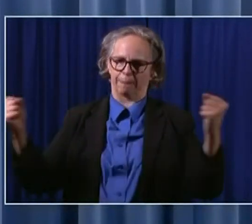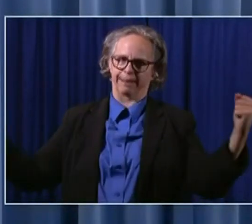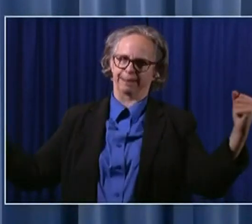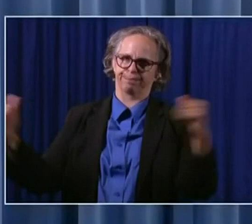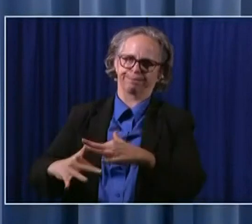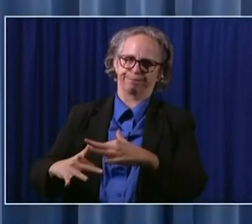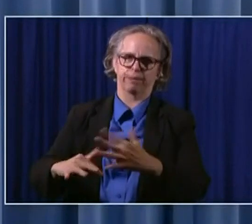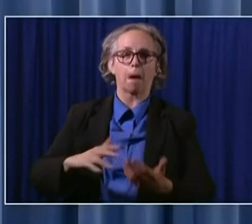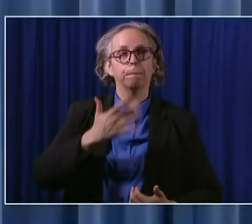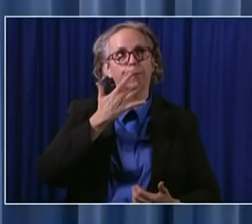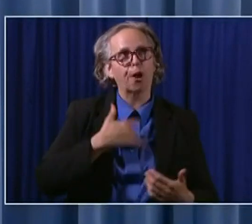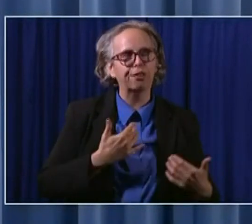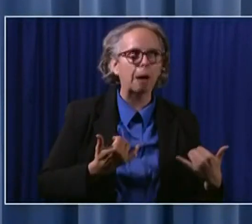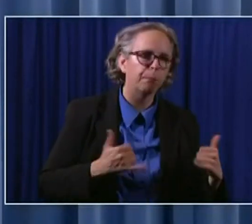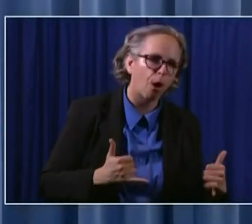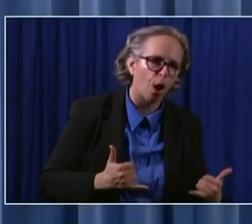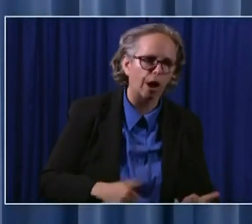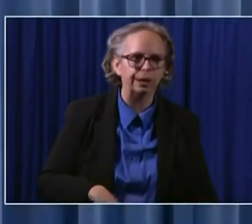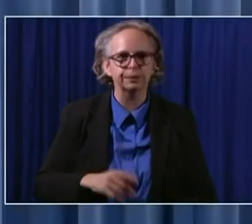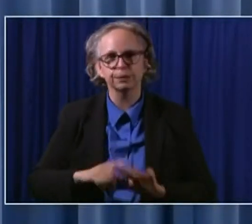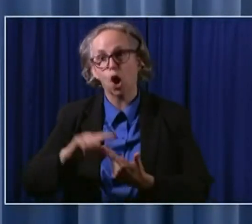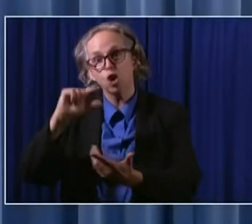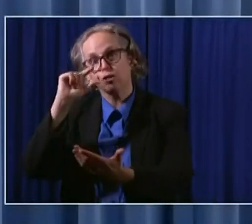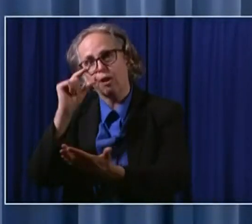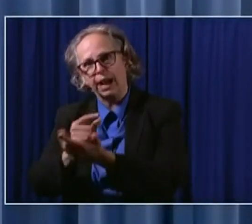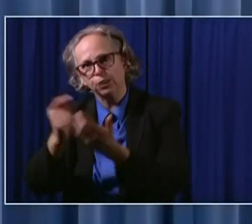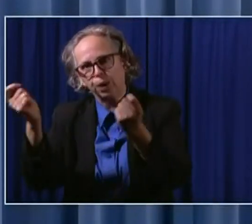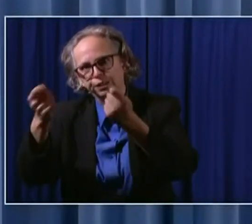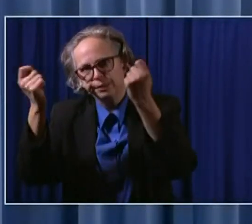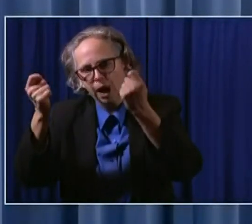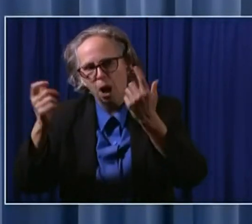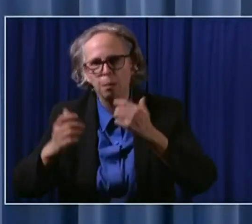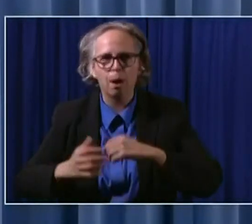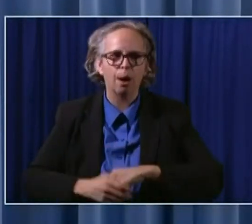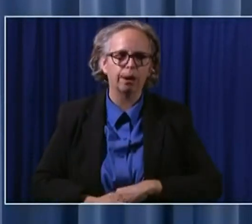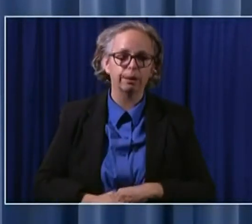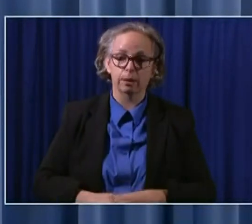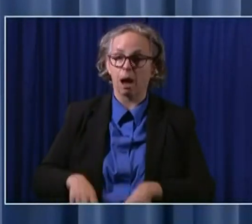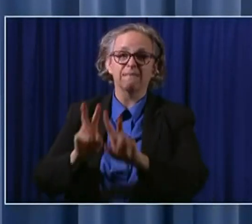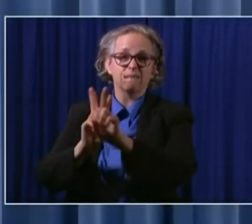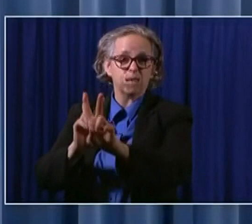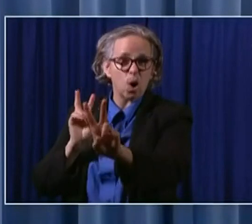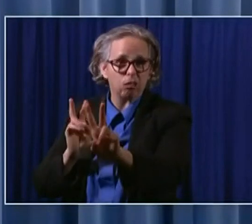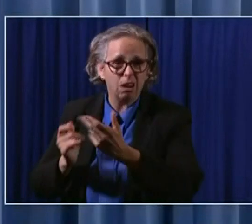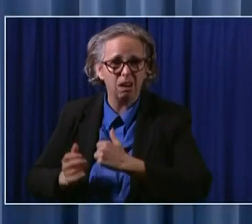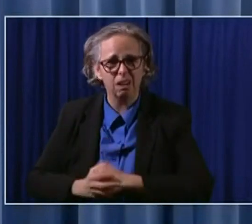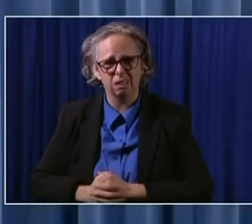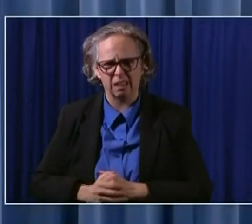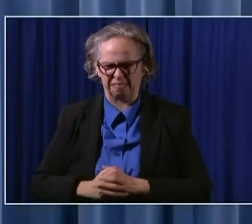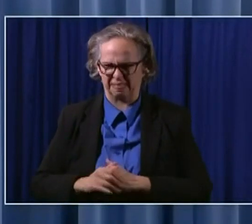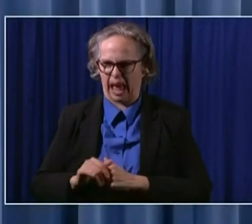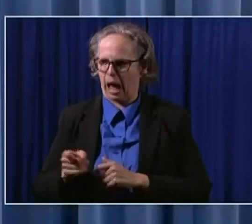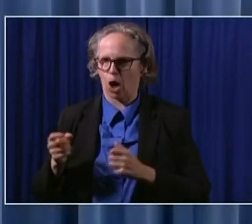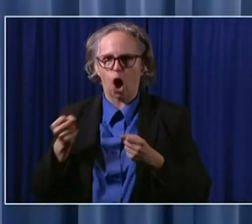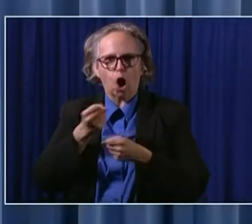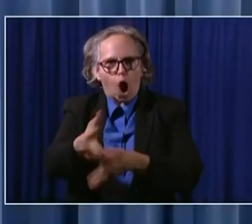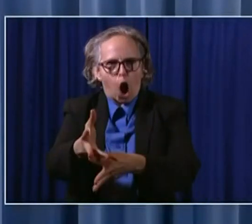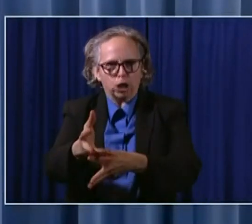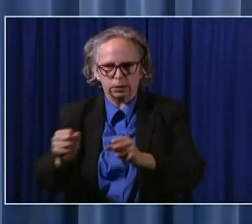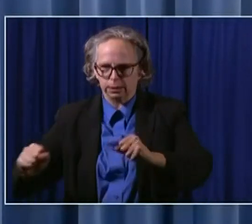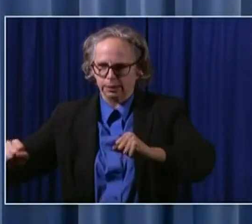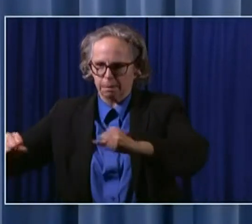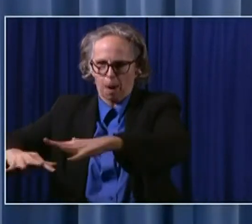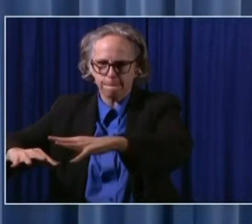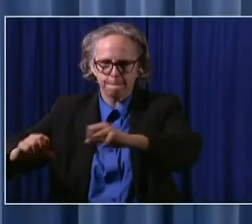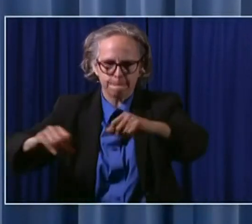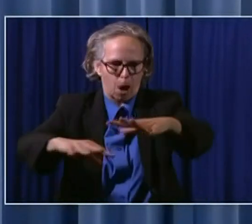parties, graduation celebrations, funerals. One of the local health commissioners told me that